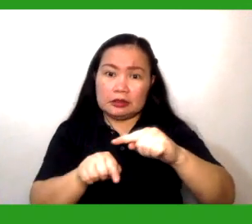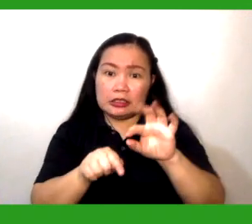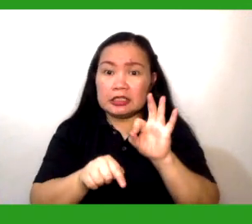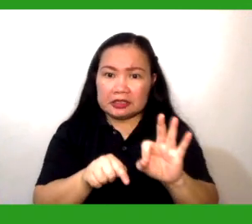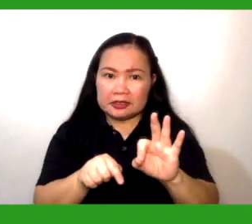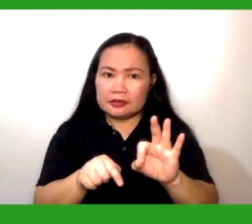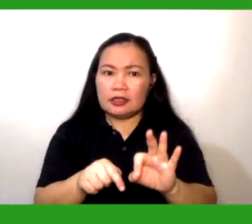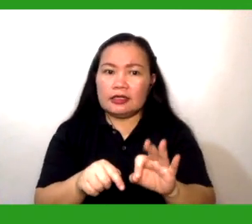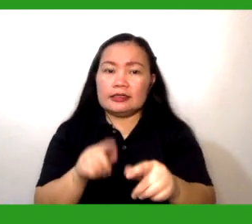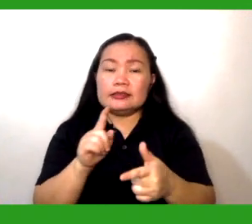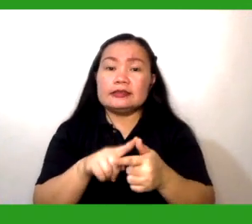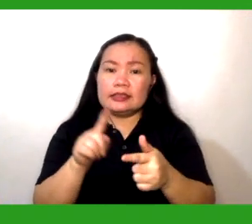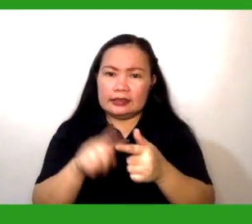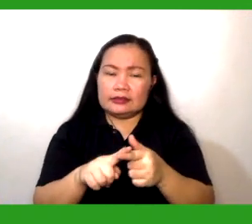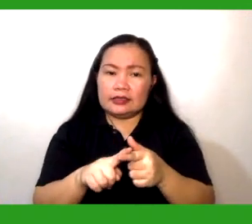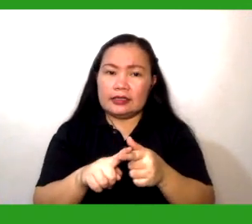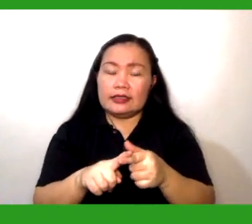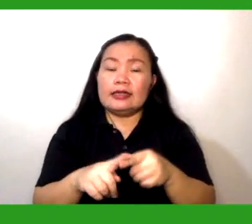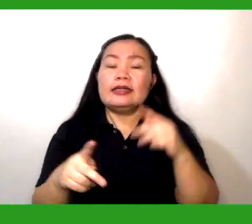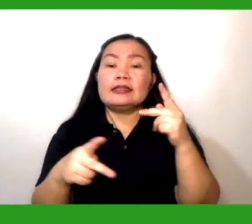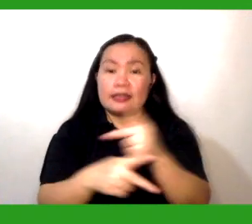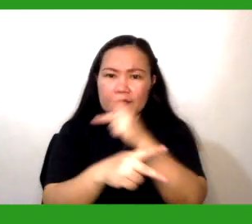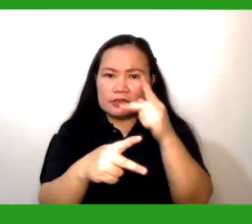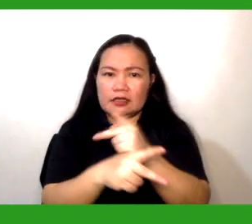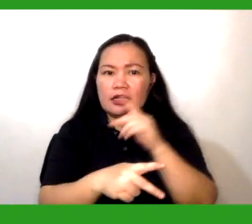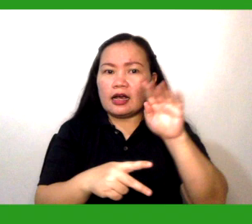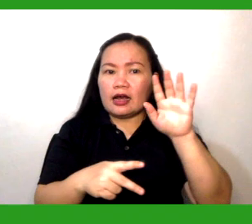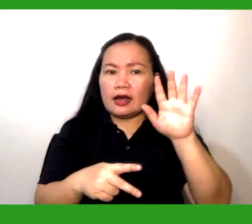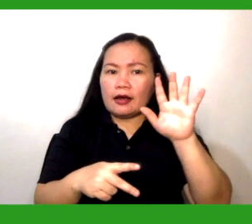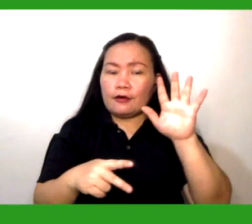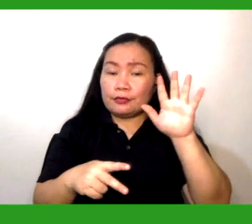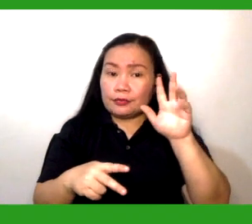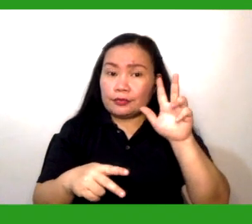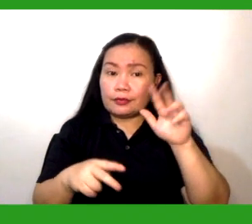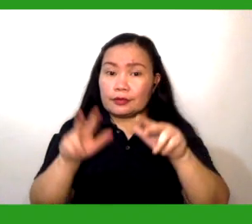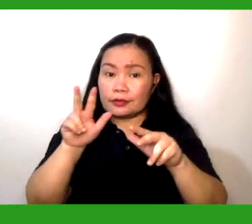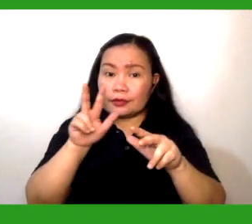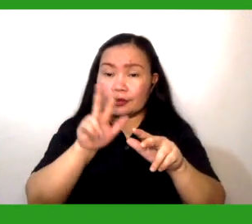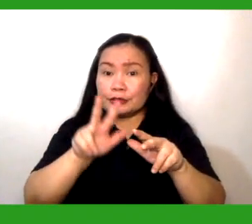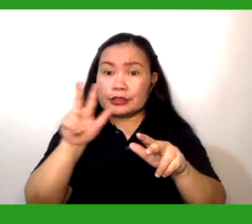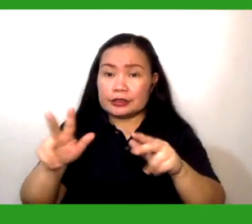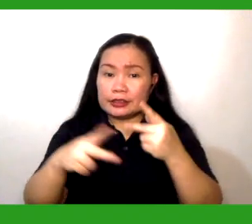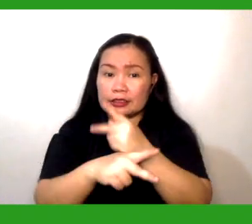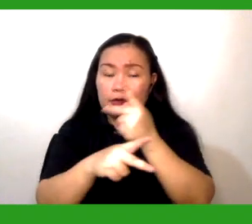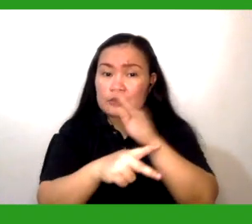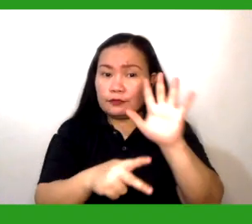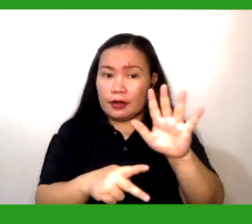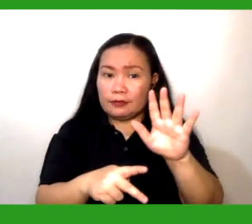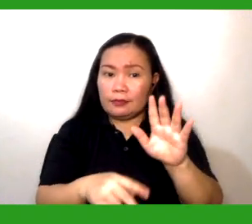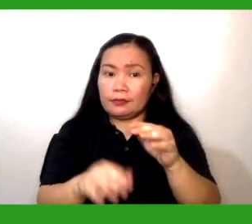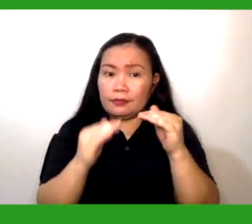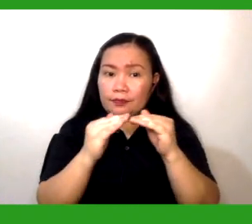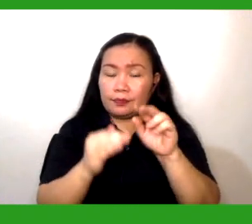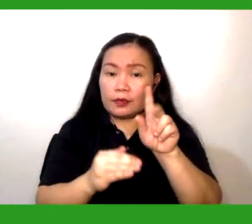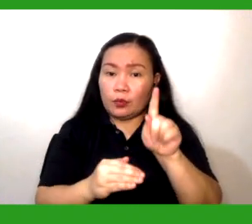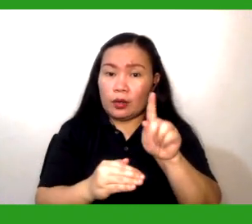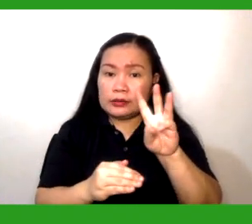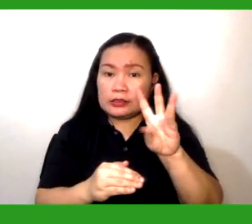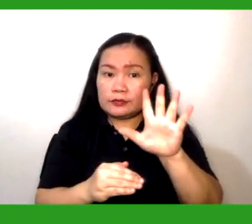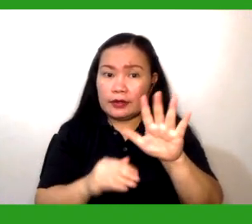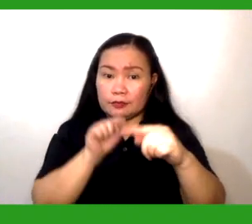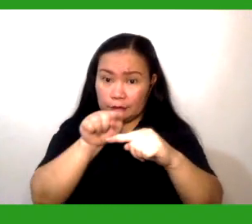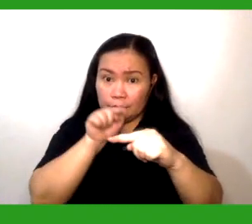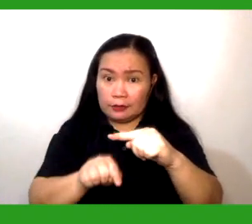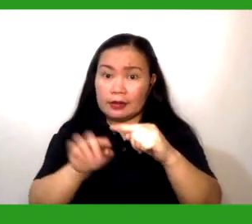divisible by 9, so anong gagawin natin? So, pwedeng i-times mo na muna. 33 times 5, that is 165 divided